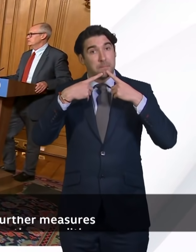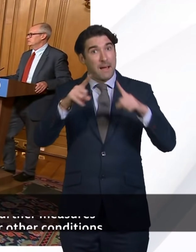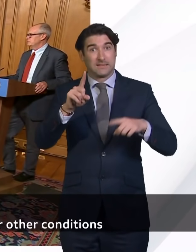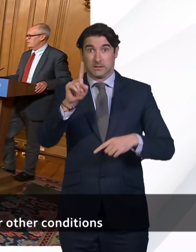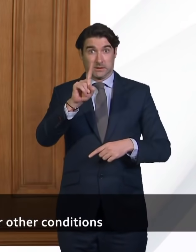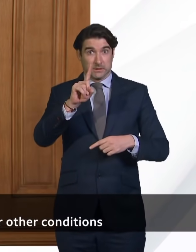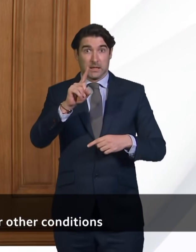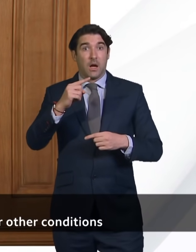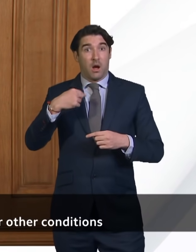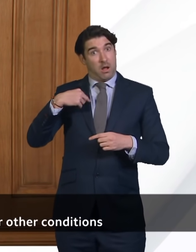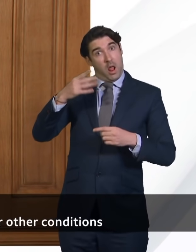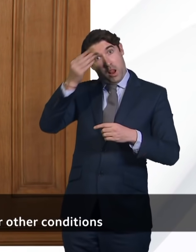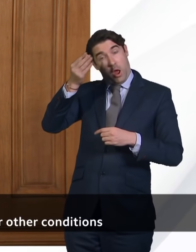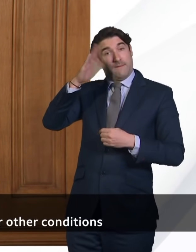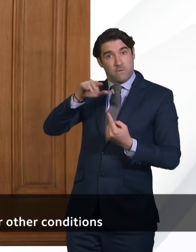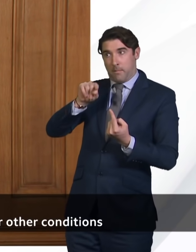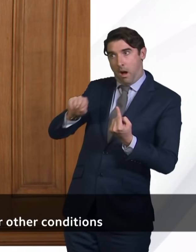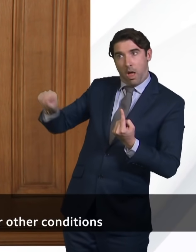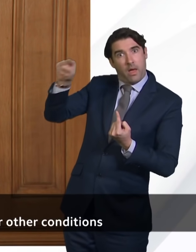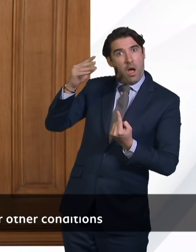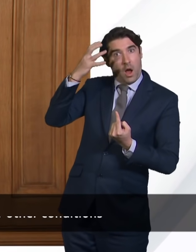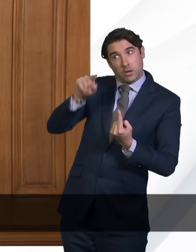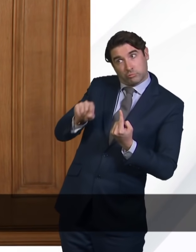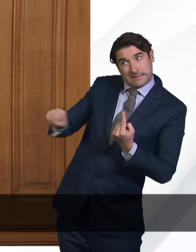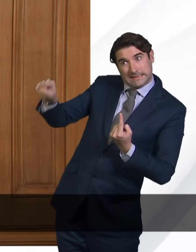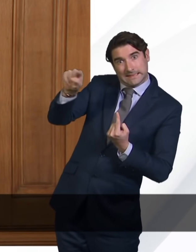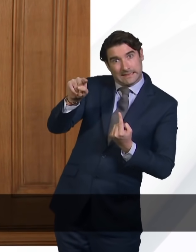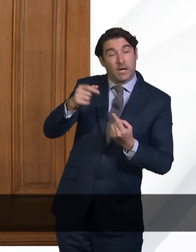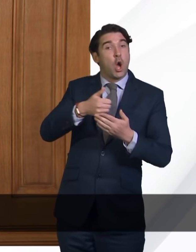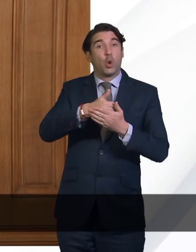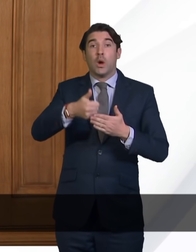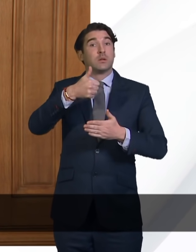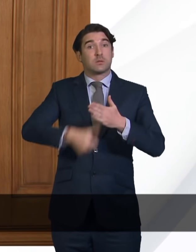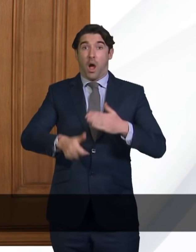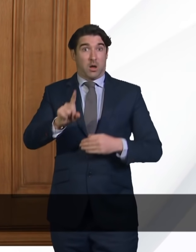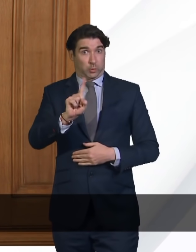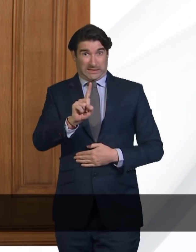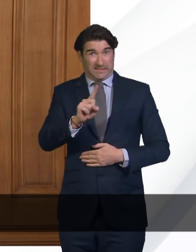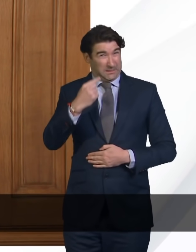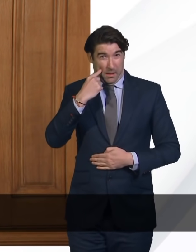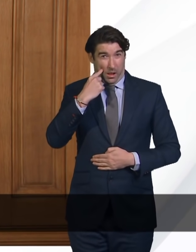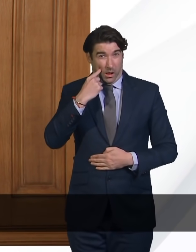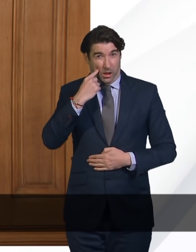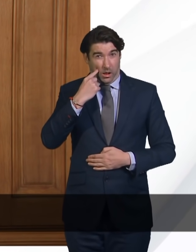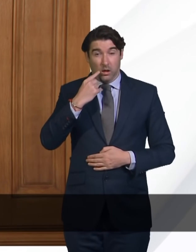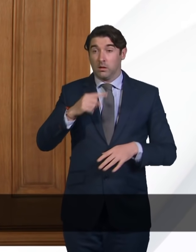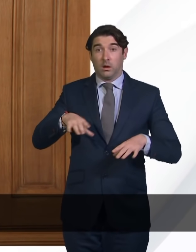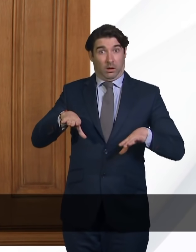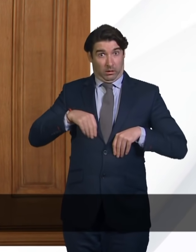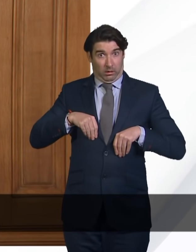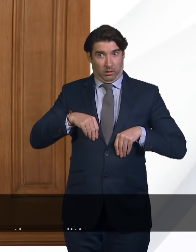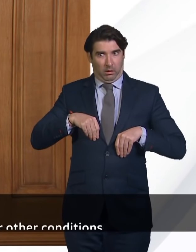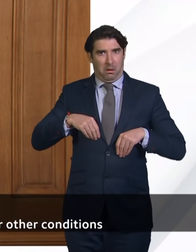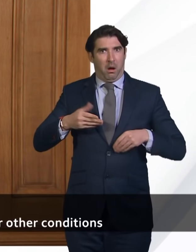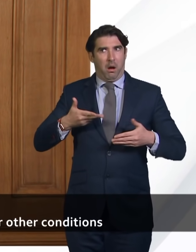older people, followed by hospitalisations, and unfortunately leading to ICU and to deaths. That looks like